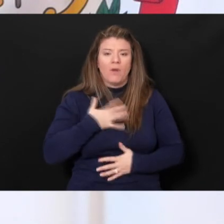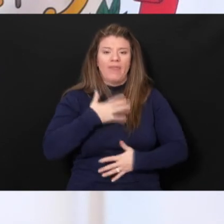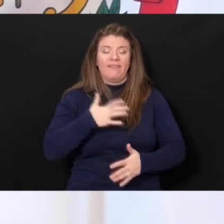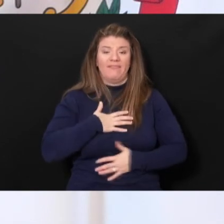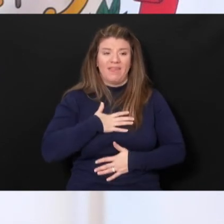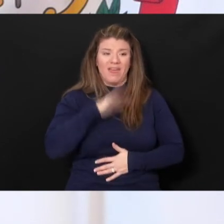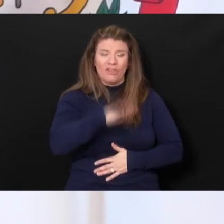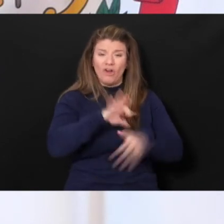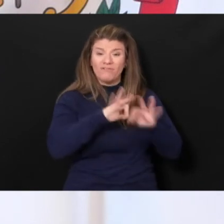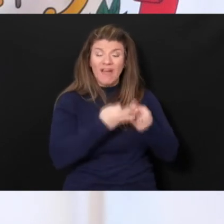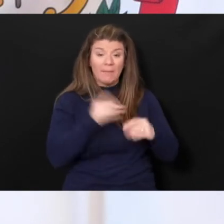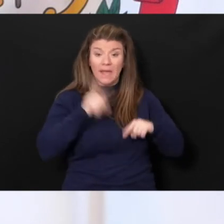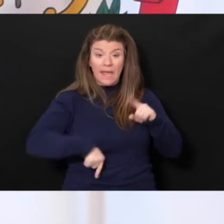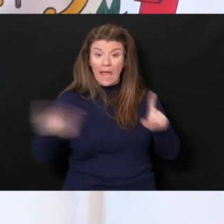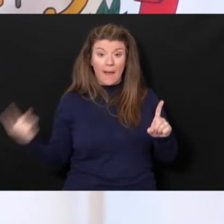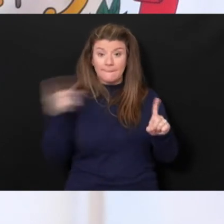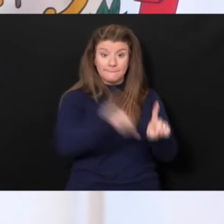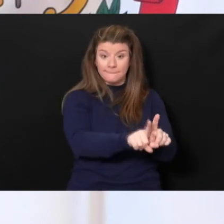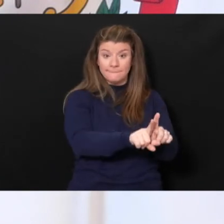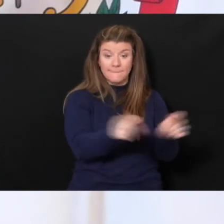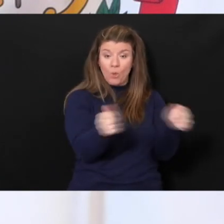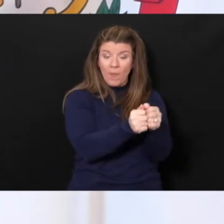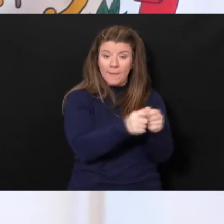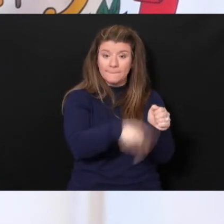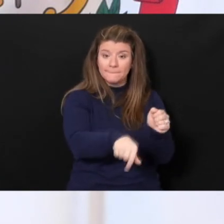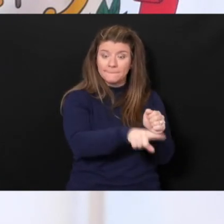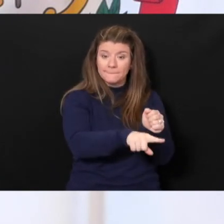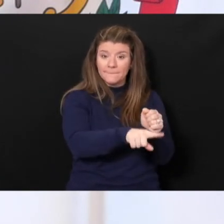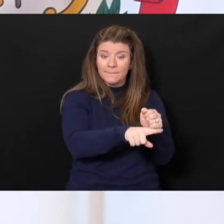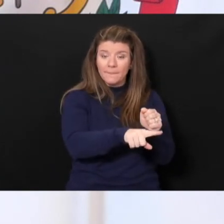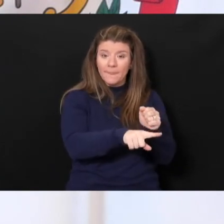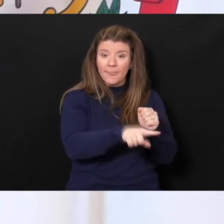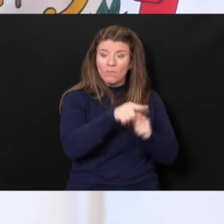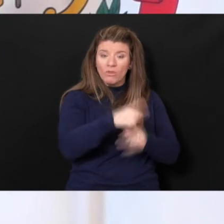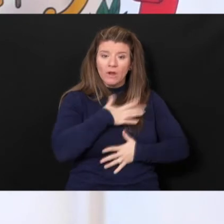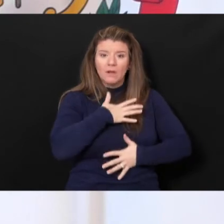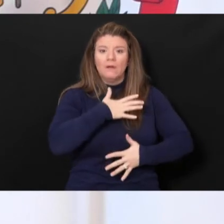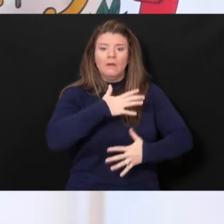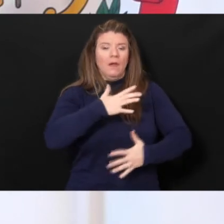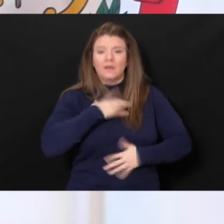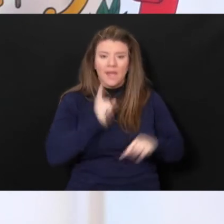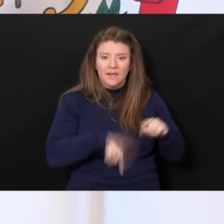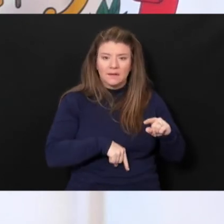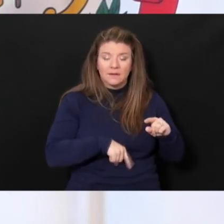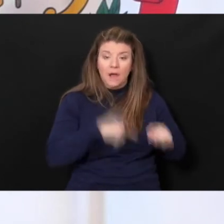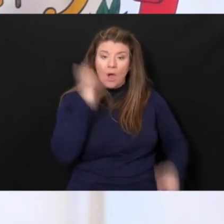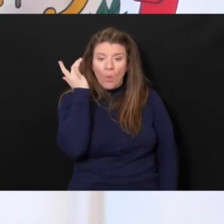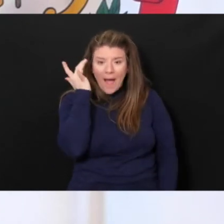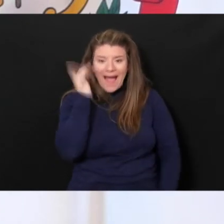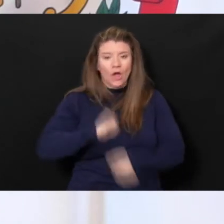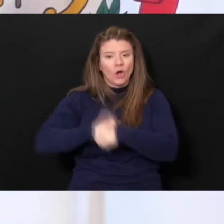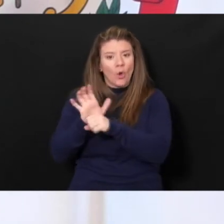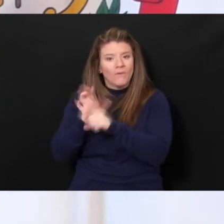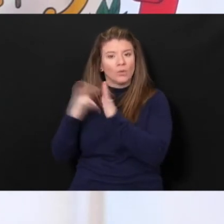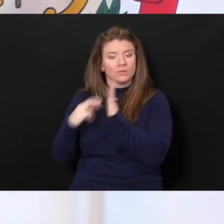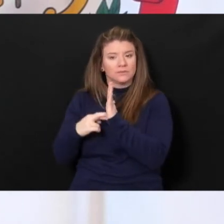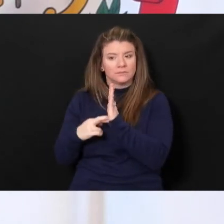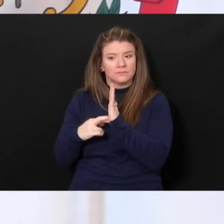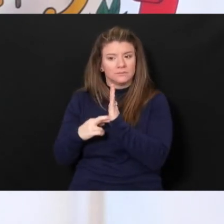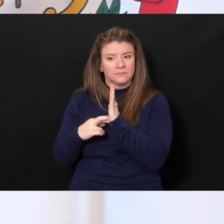ones couldn't be around them as they gasped for breath because of the COVID restrictions.